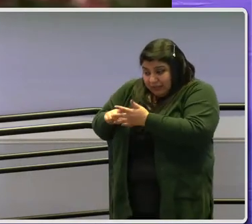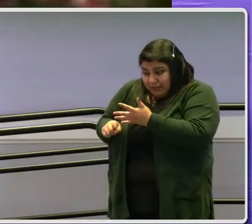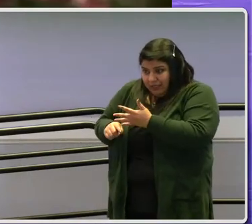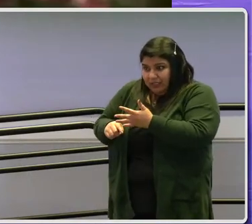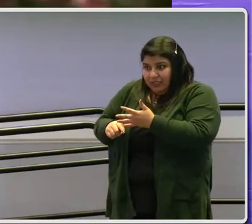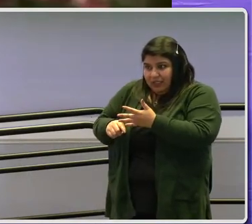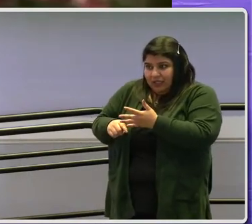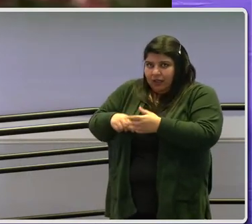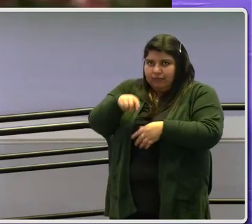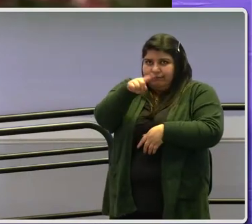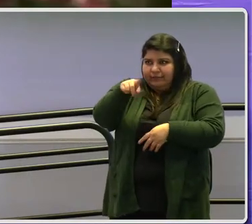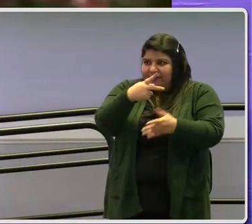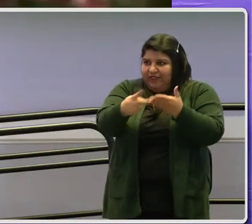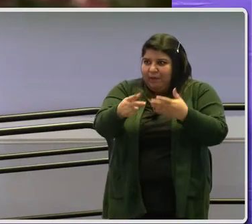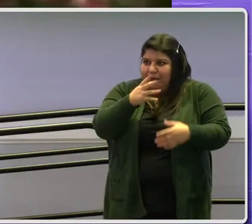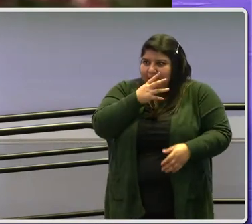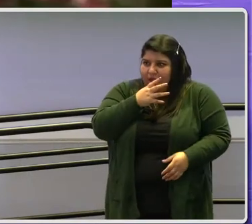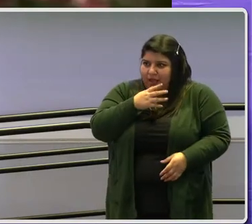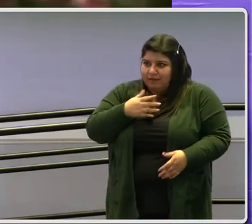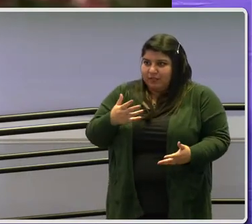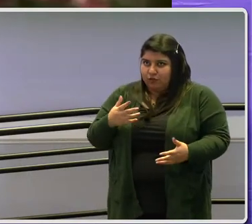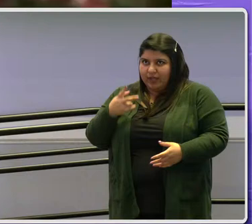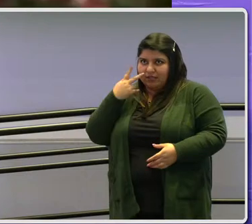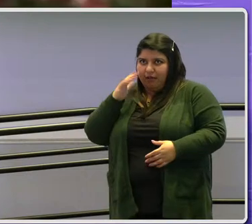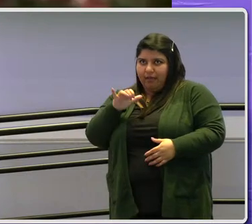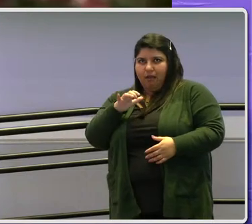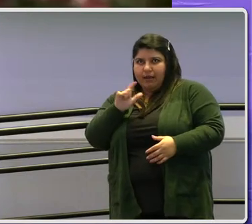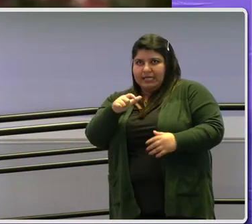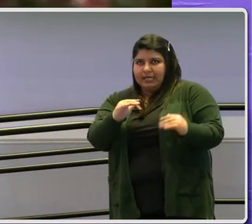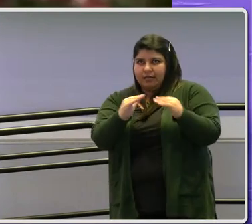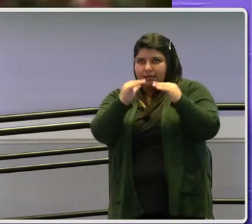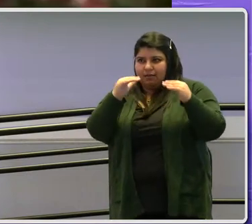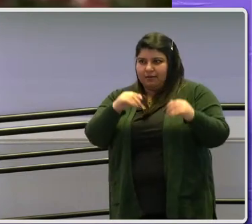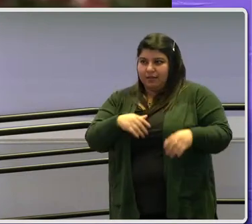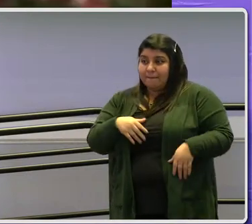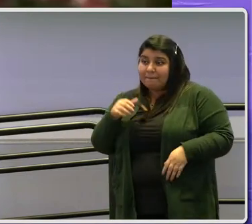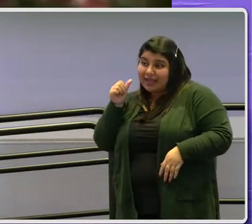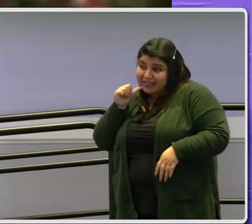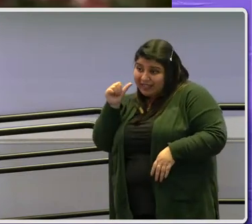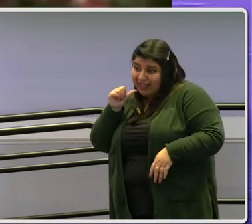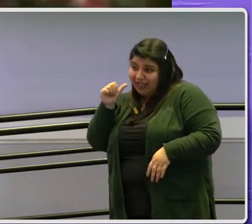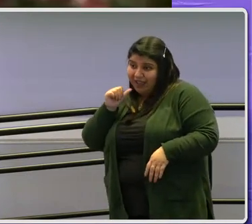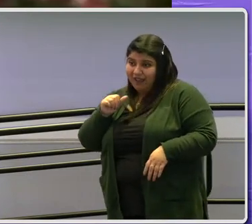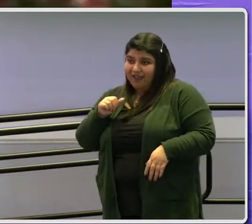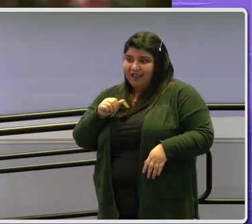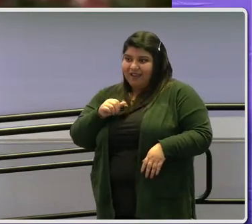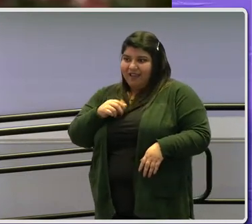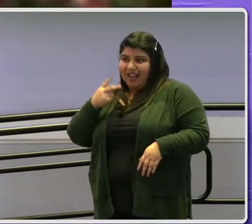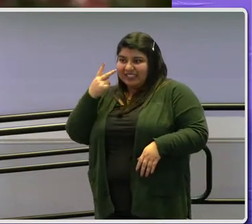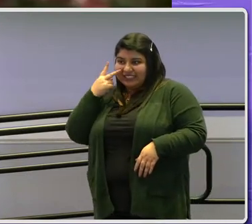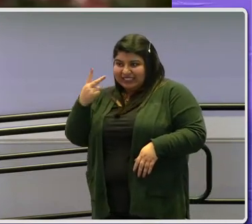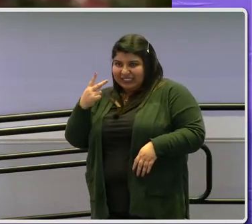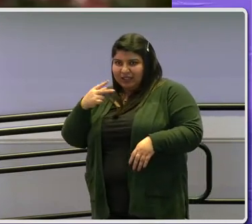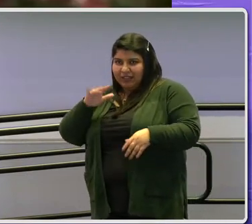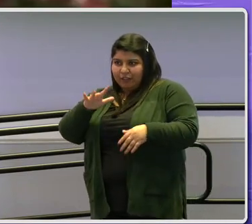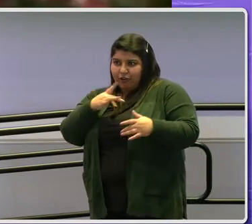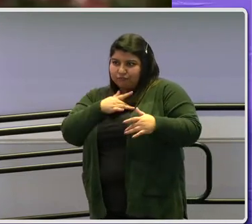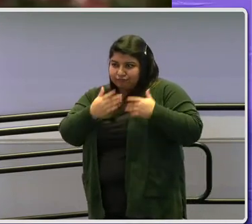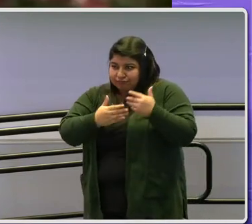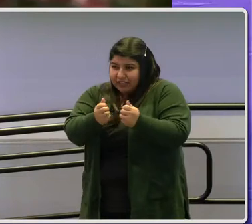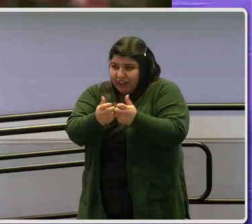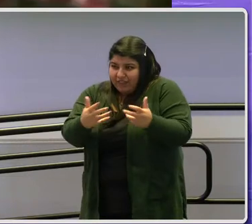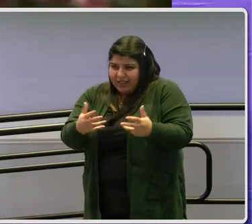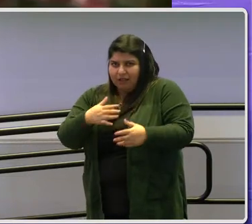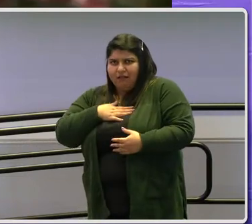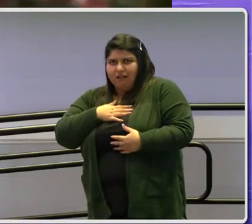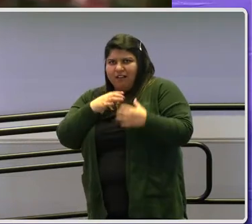inclusion. It is because I watched my tías treat everyone with compassion that I value kindness. It is because I watched